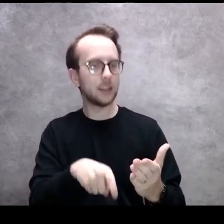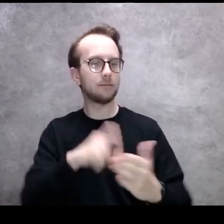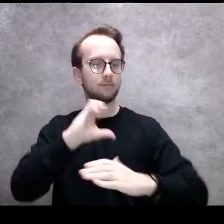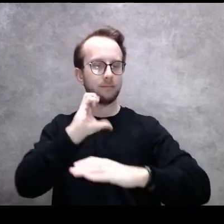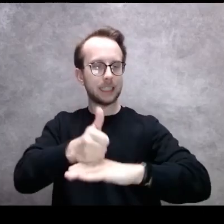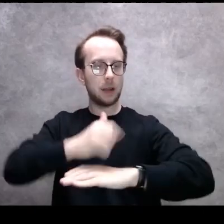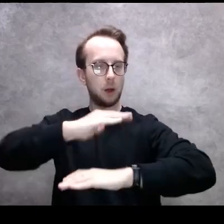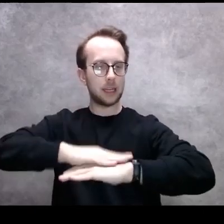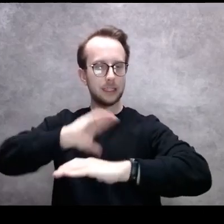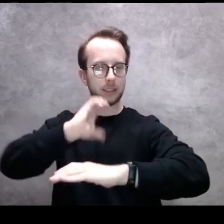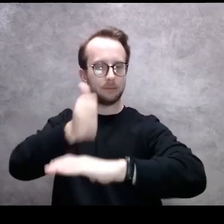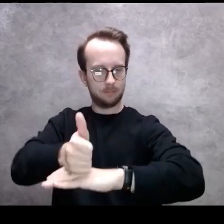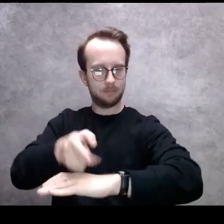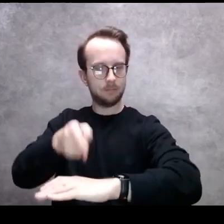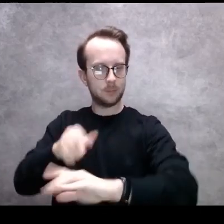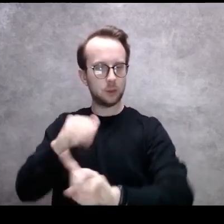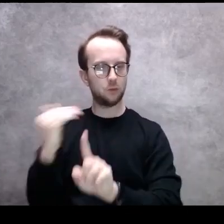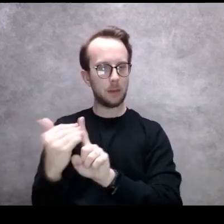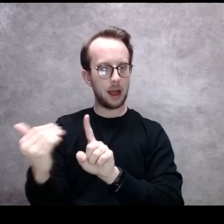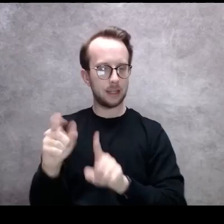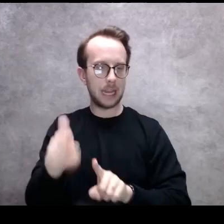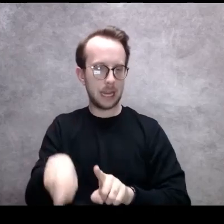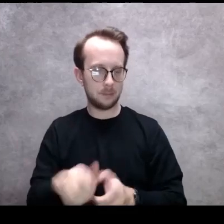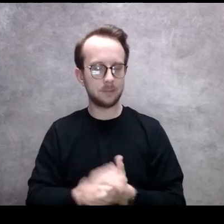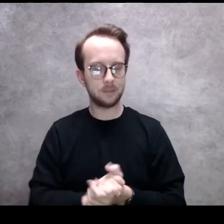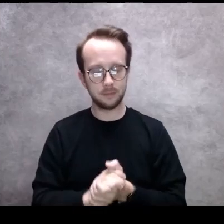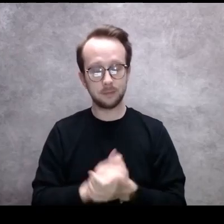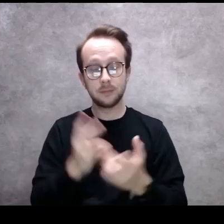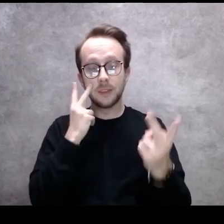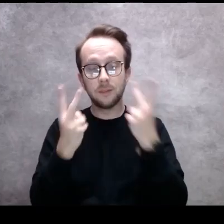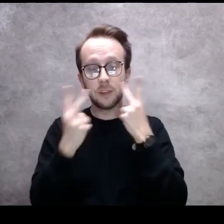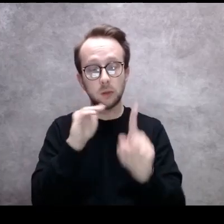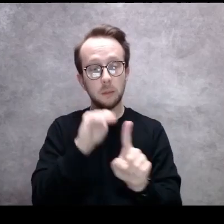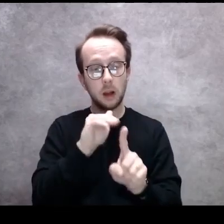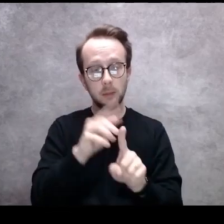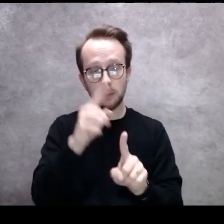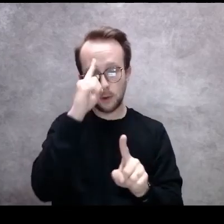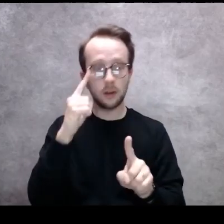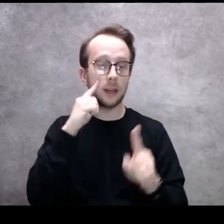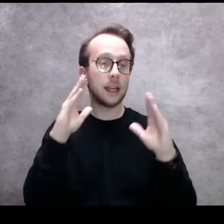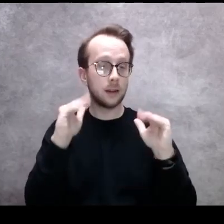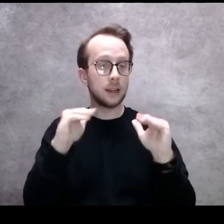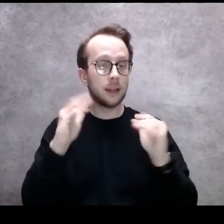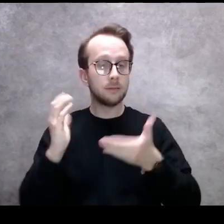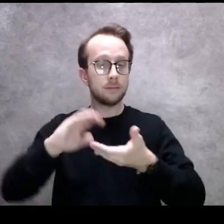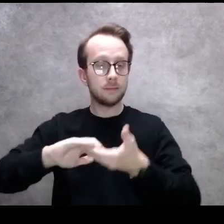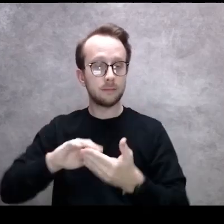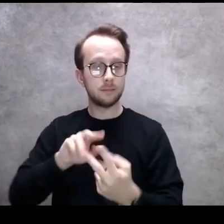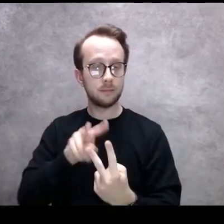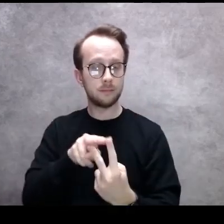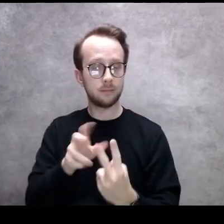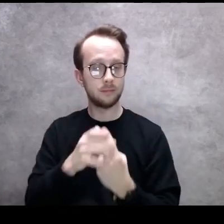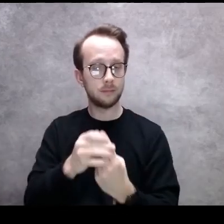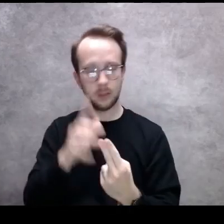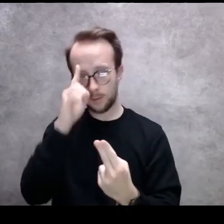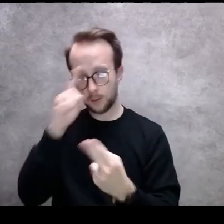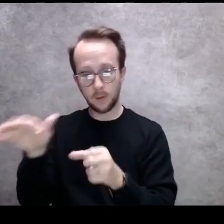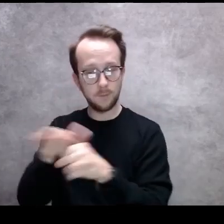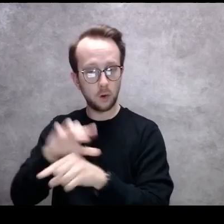desk as a reminder. Visual prompts for expectations can be used in conjunction with a whole group or